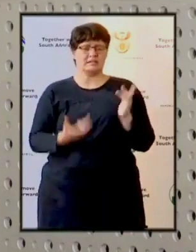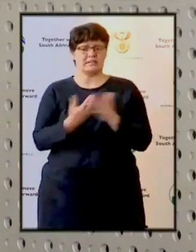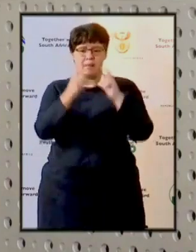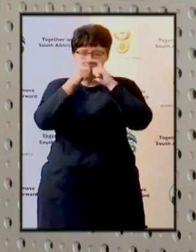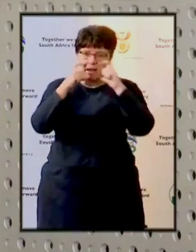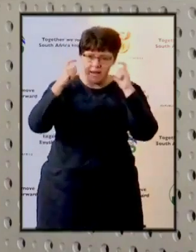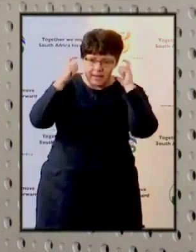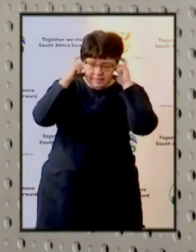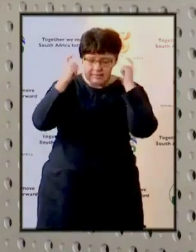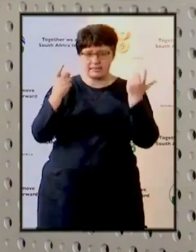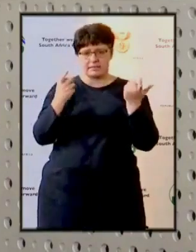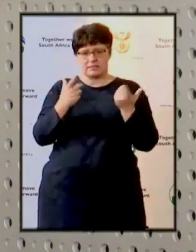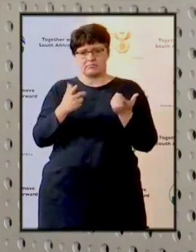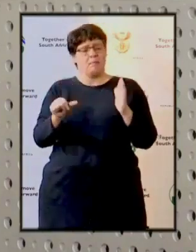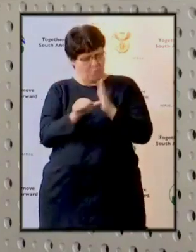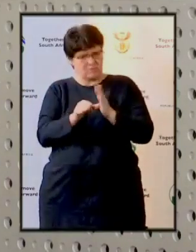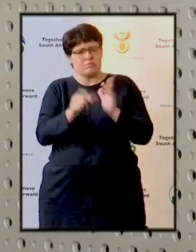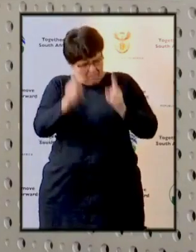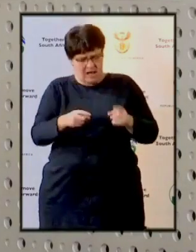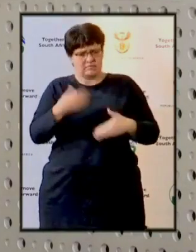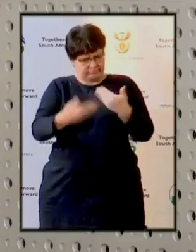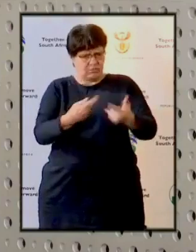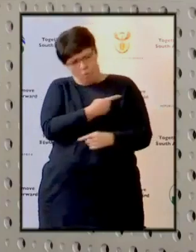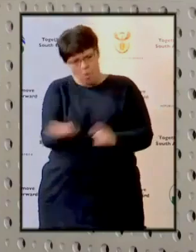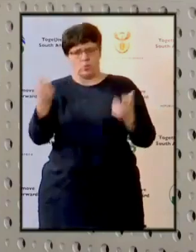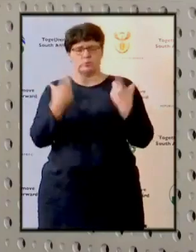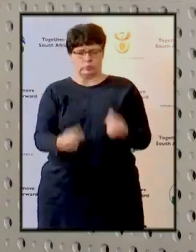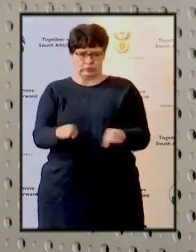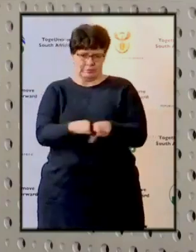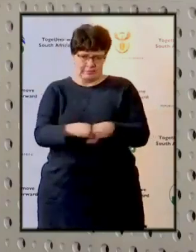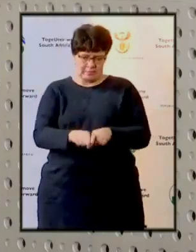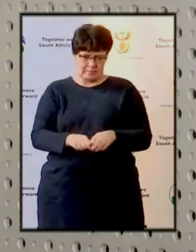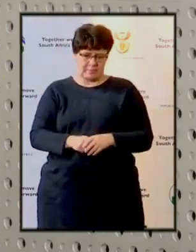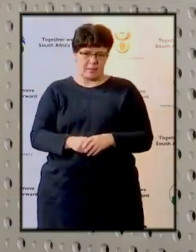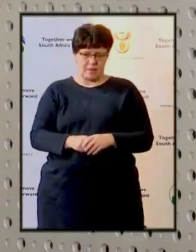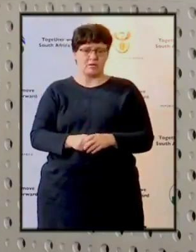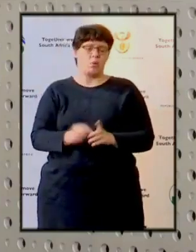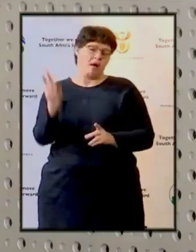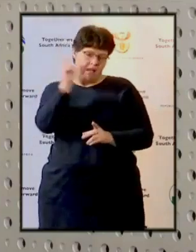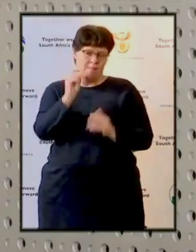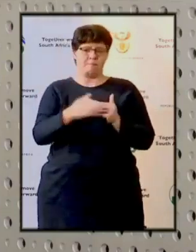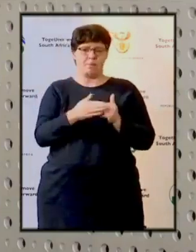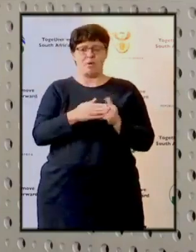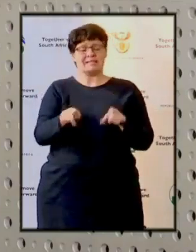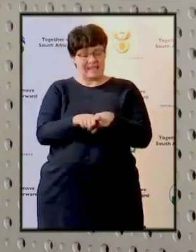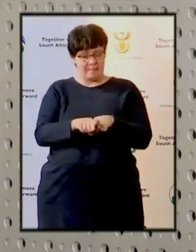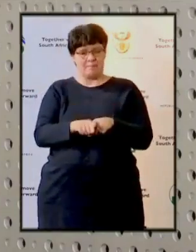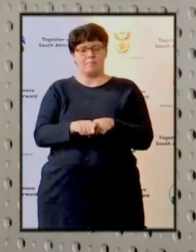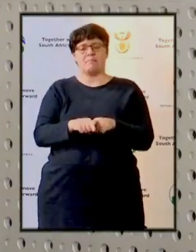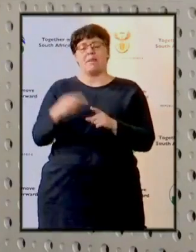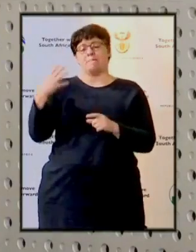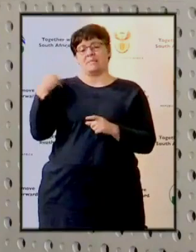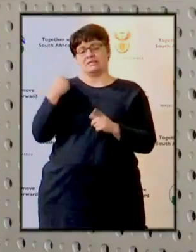masks becomes the norm. But of course, we'll have more from our colleagues and the Minister of Transport when